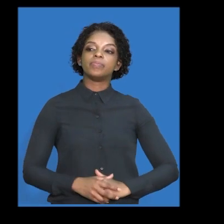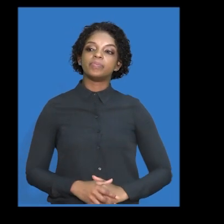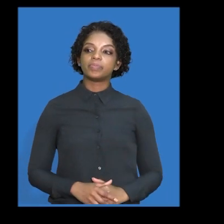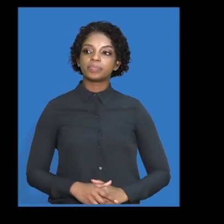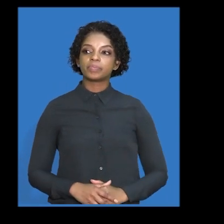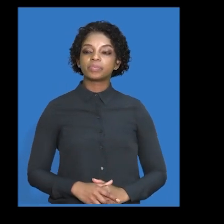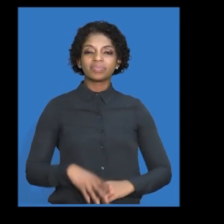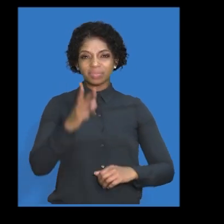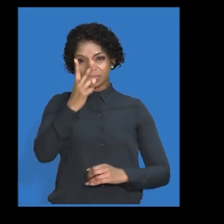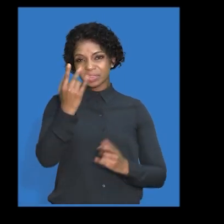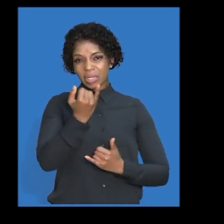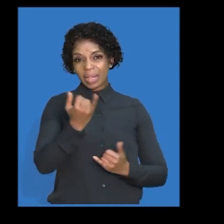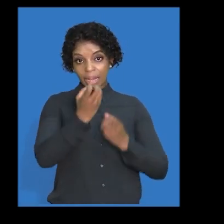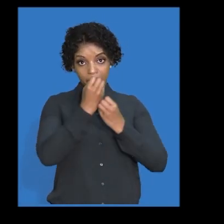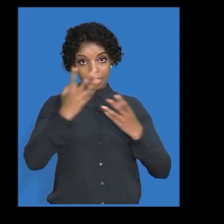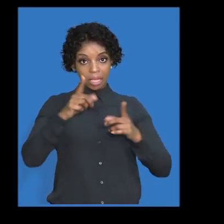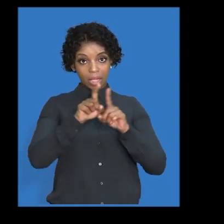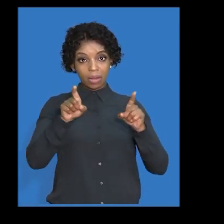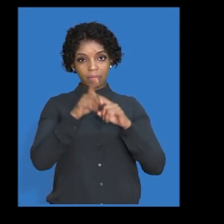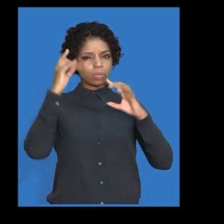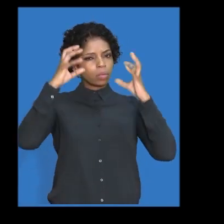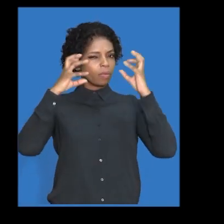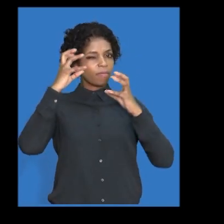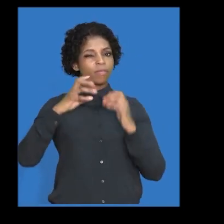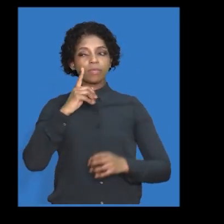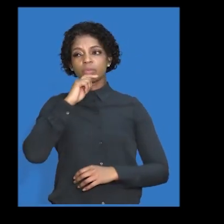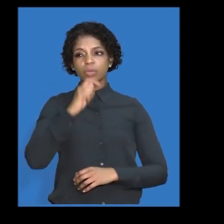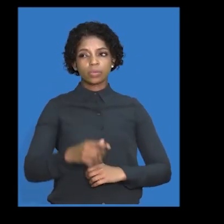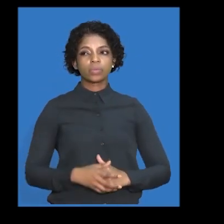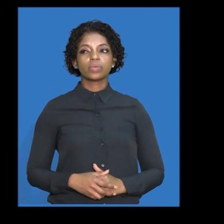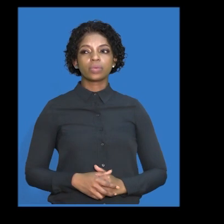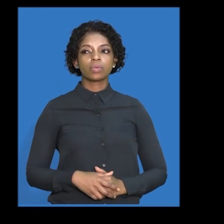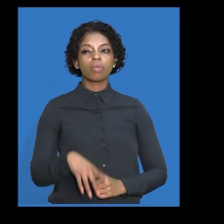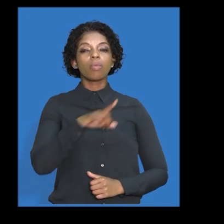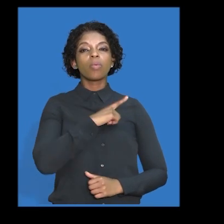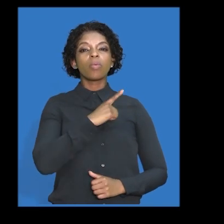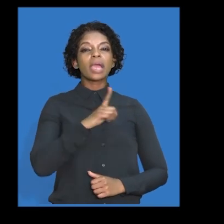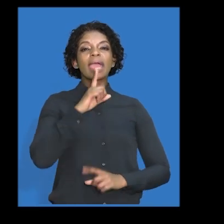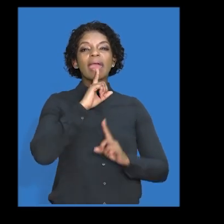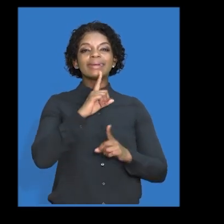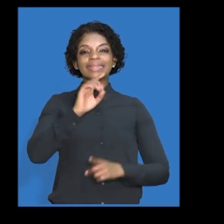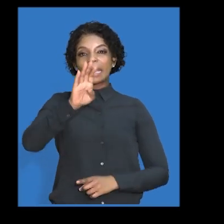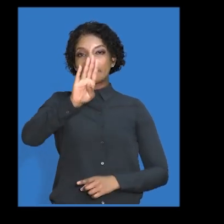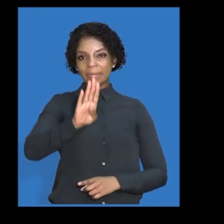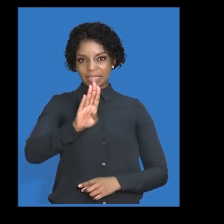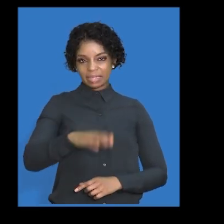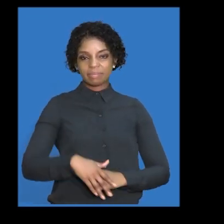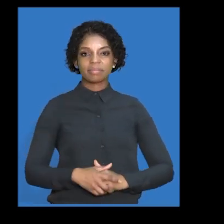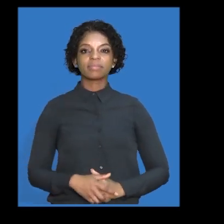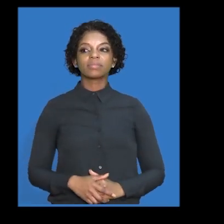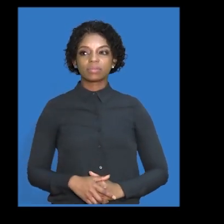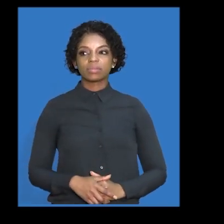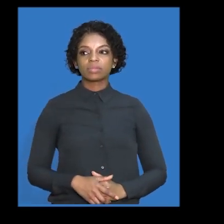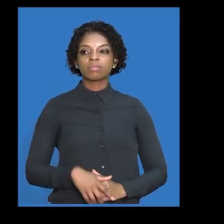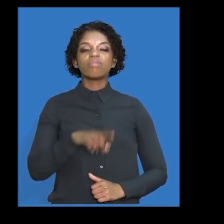a lot of you have been getting confused with the answer there. It's actually B,